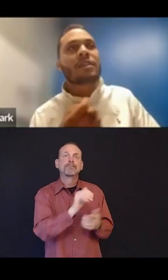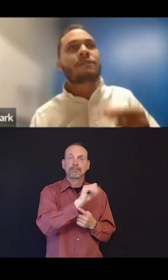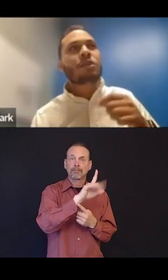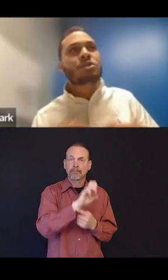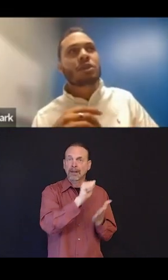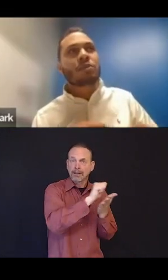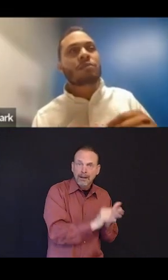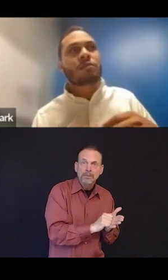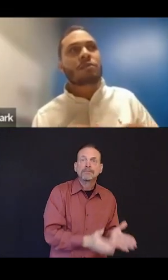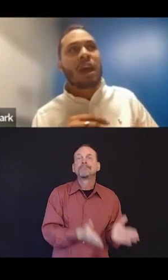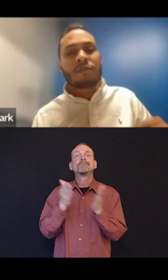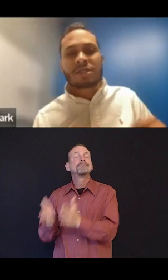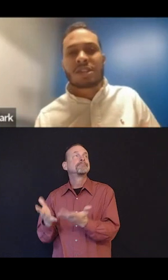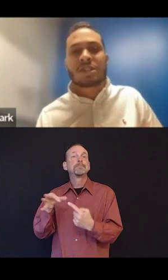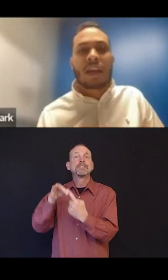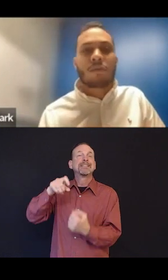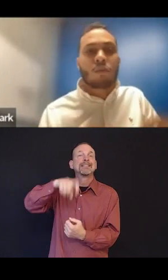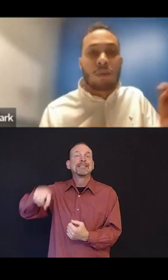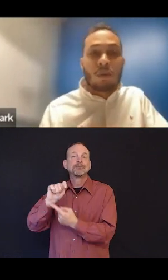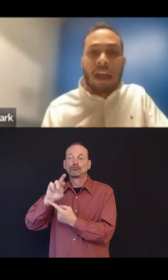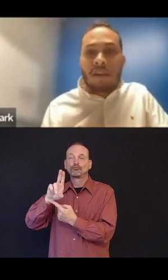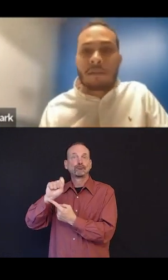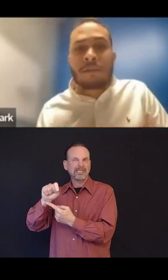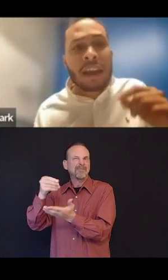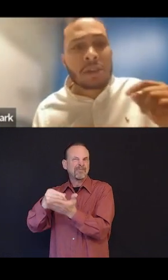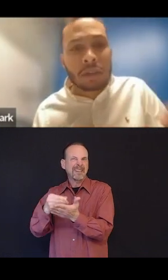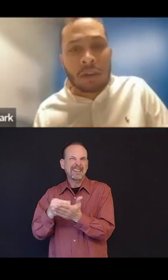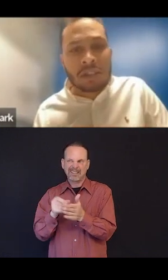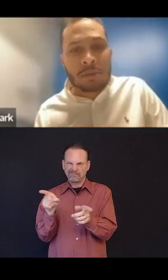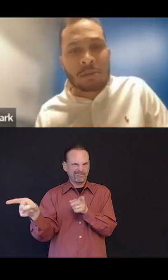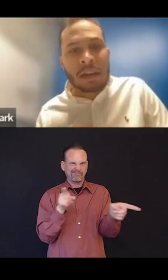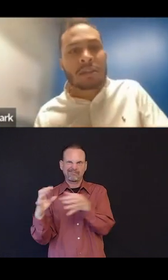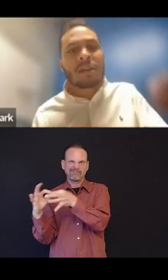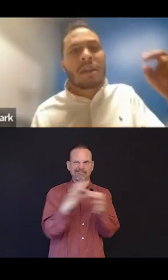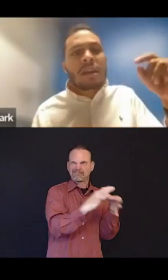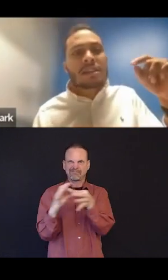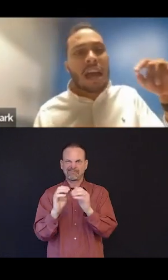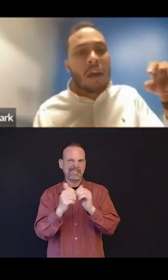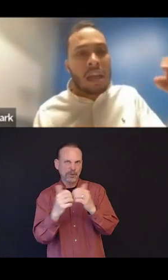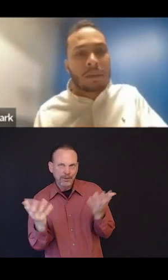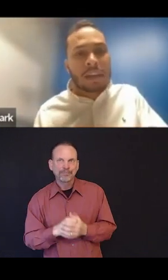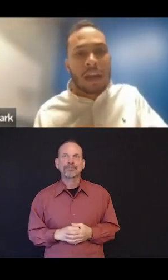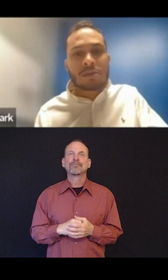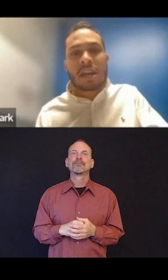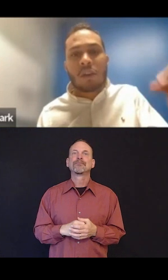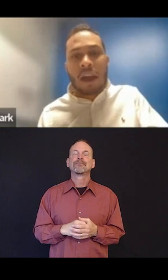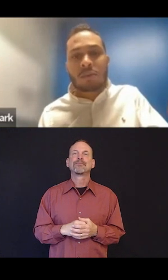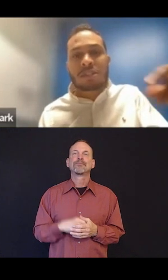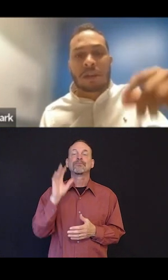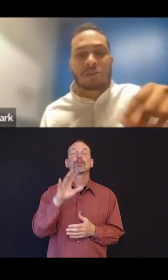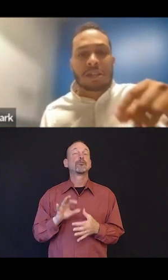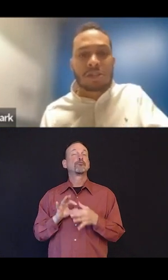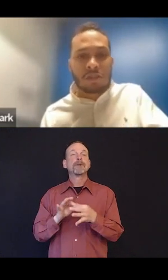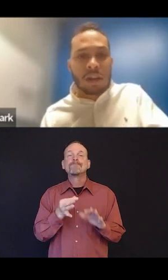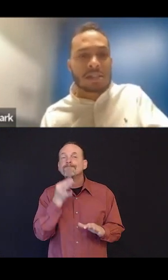confirm. I think future conversation that we want to have from a financial literacy perspective is how ABLE accounts interact